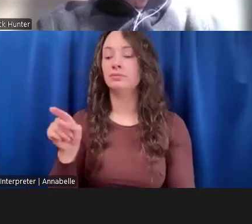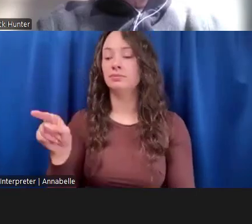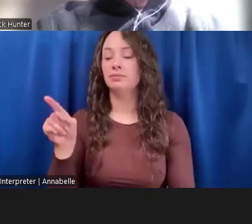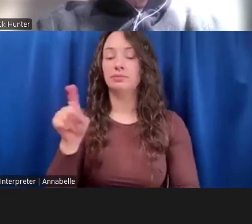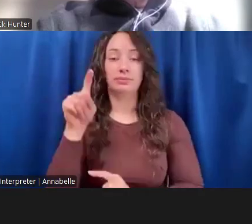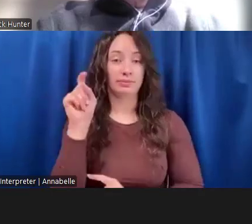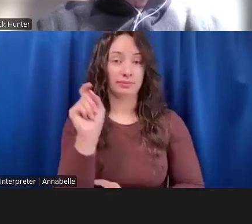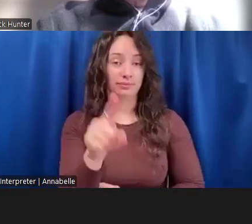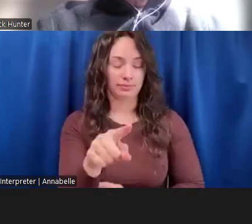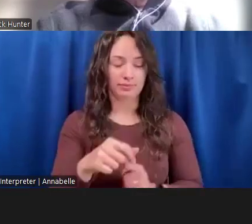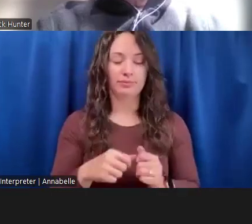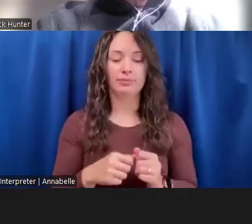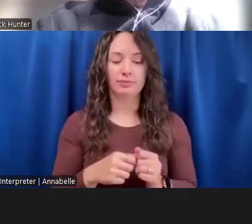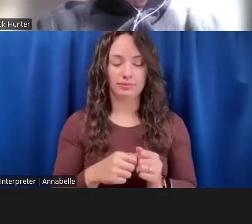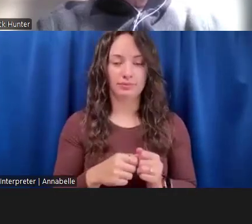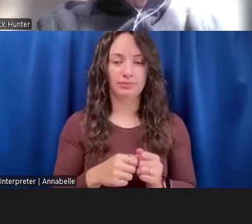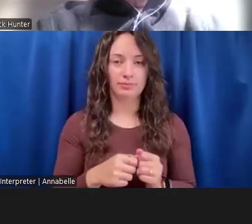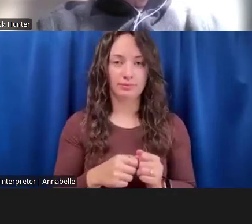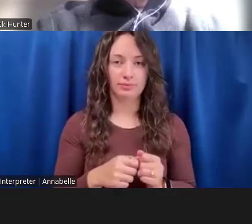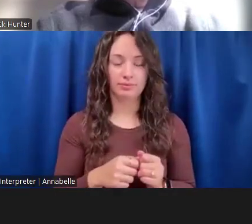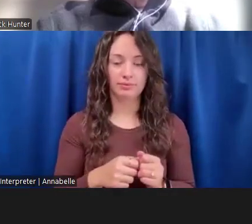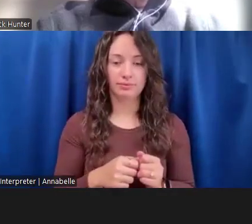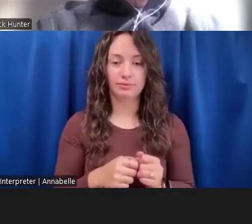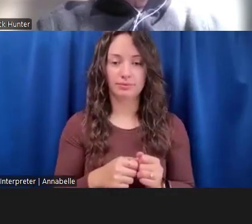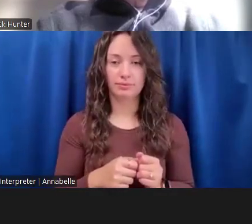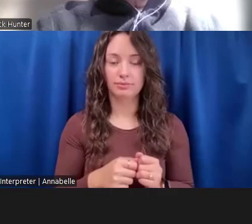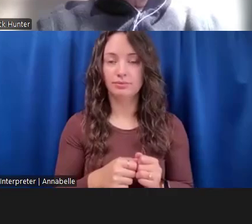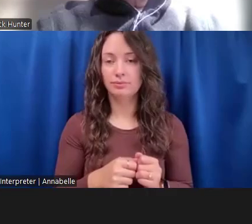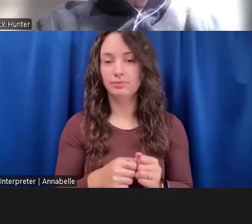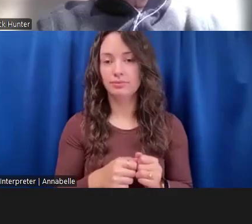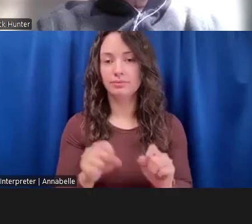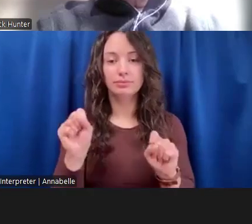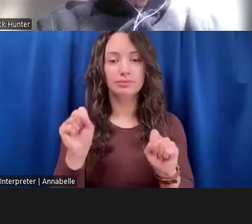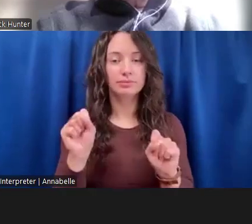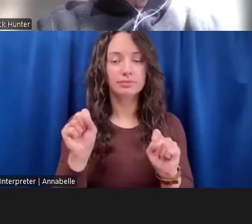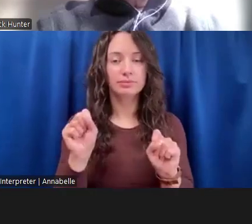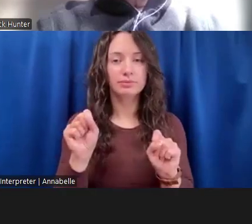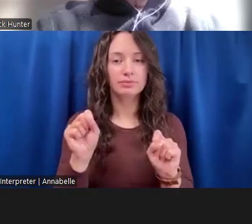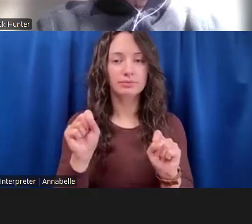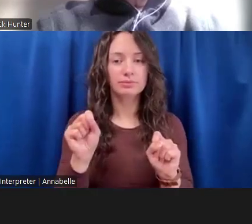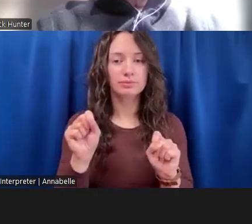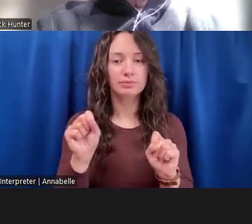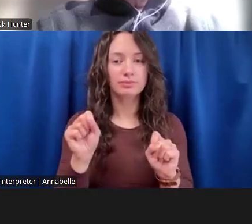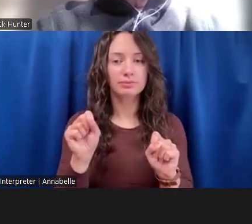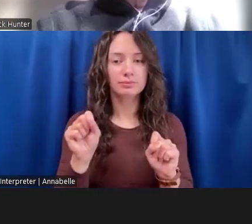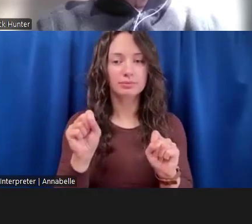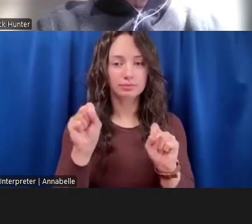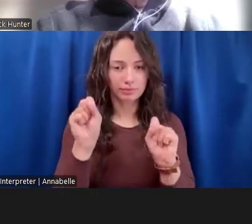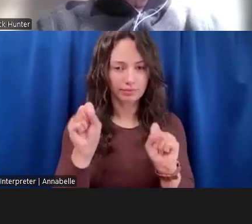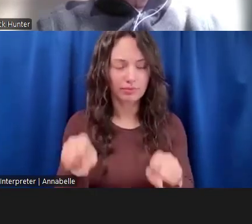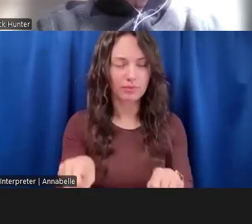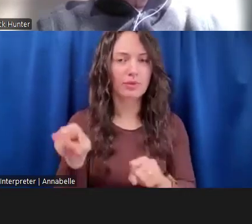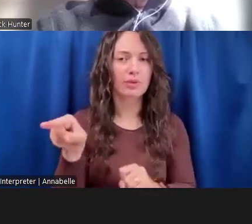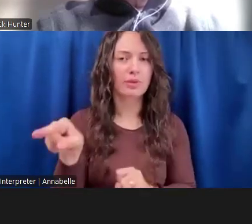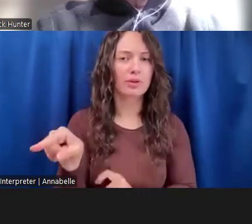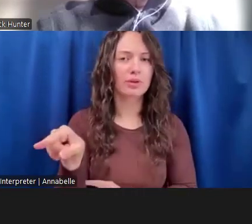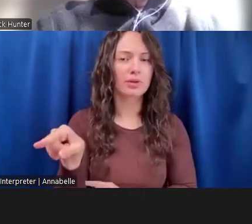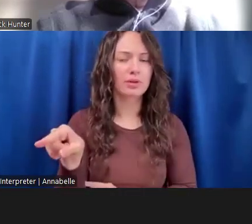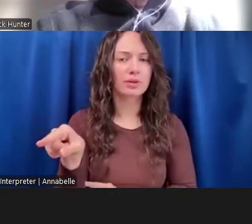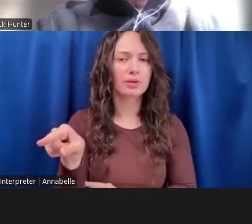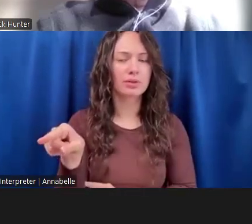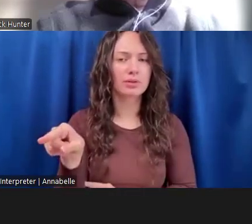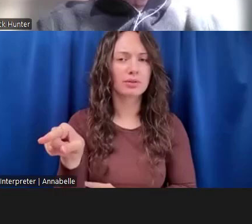whether we can crosswalk some of the overarching tenets of ecological forestry, and